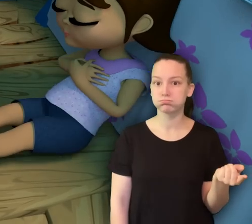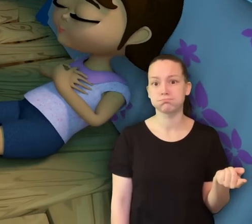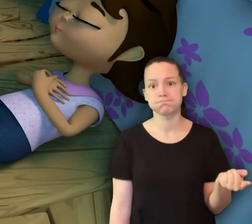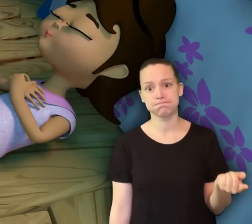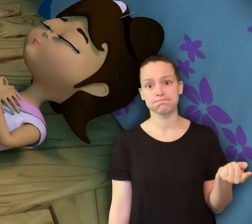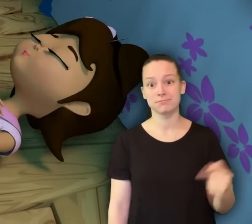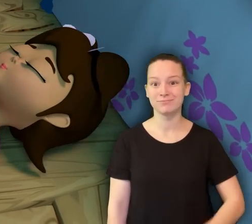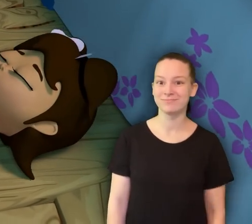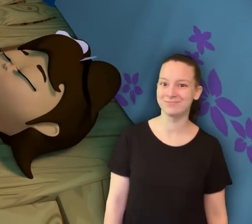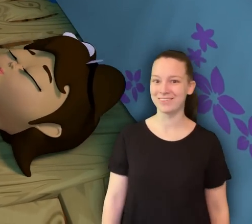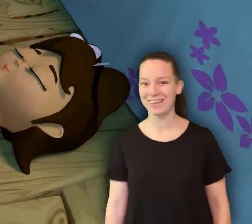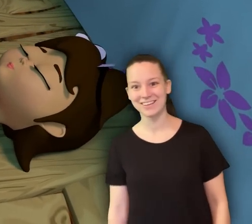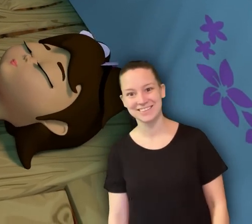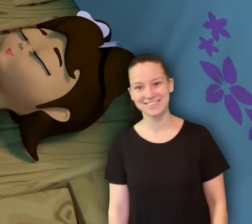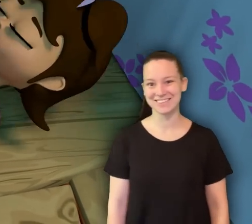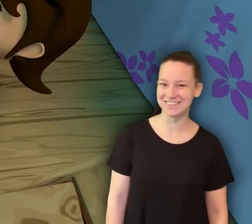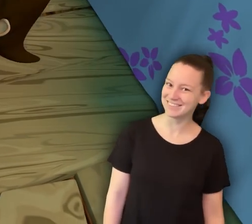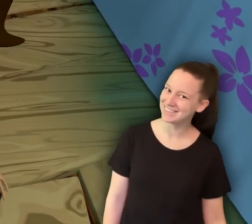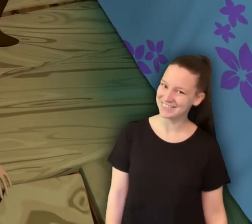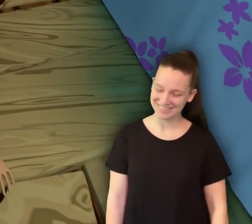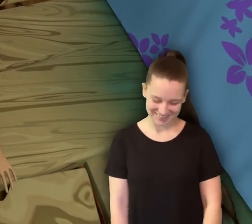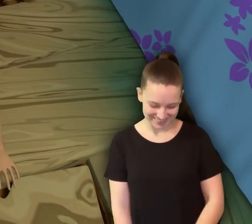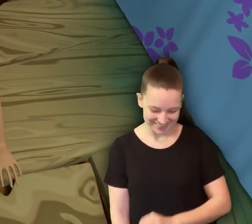fell out no